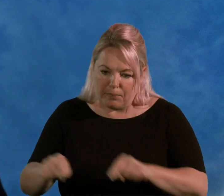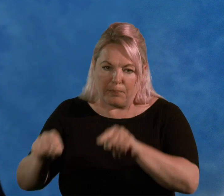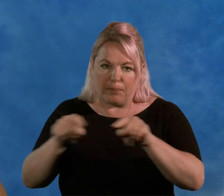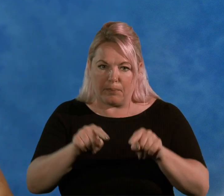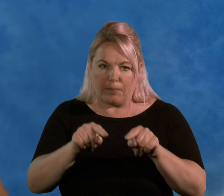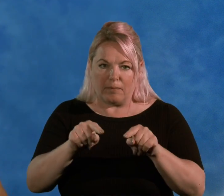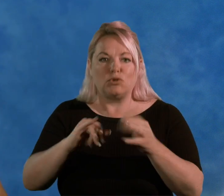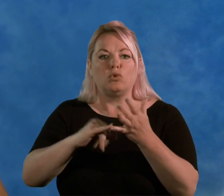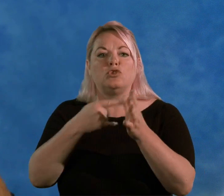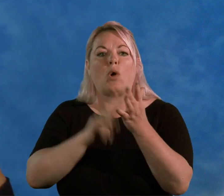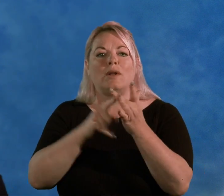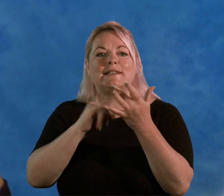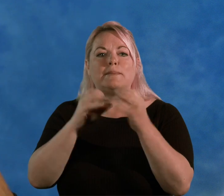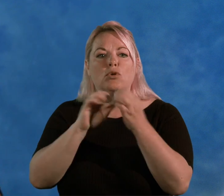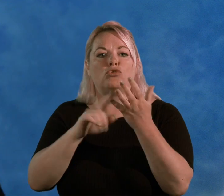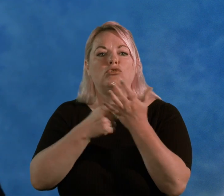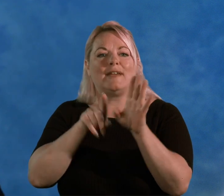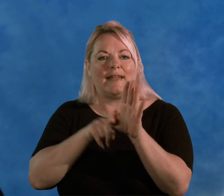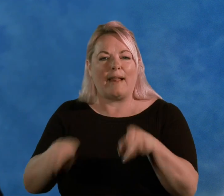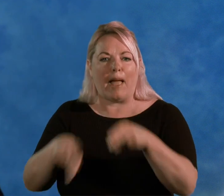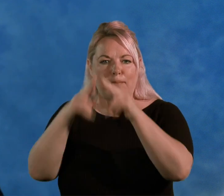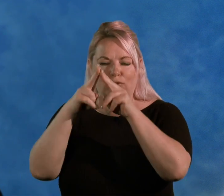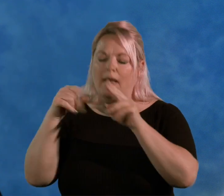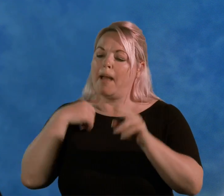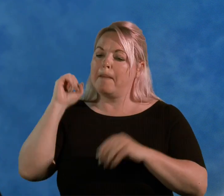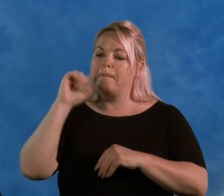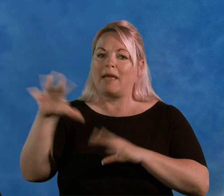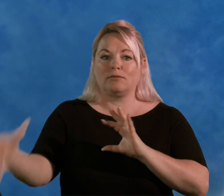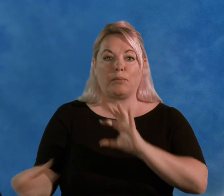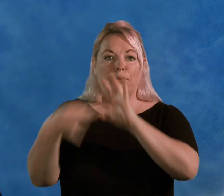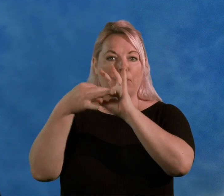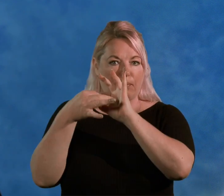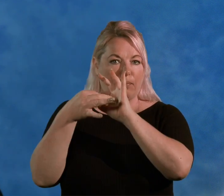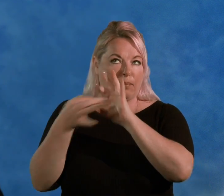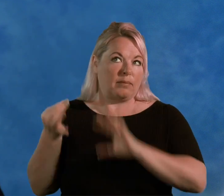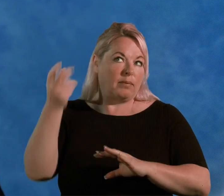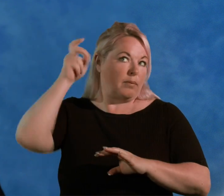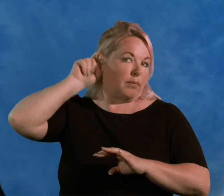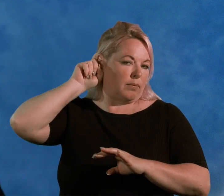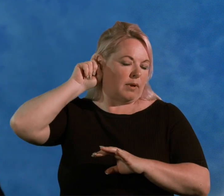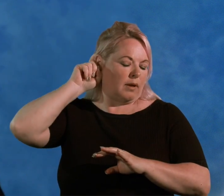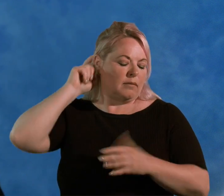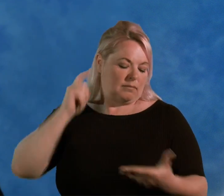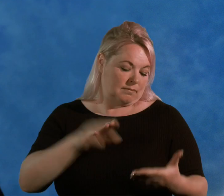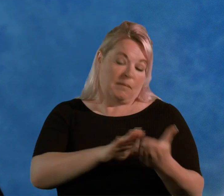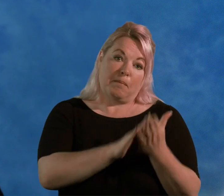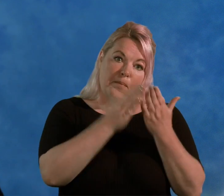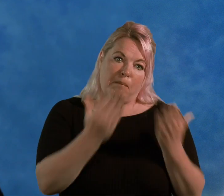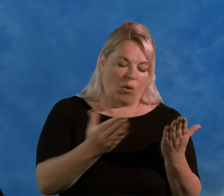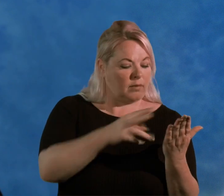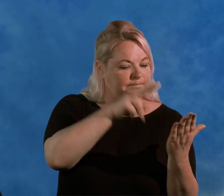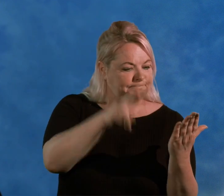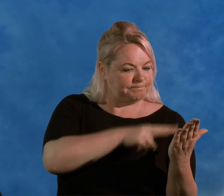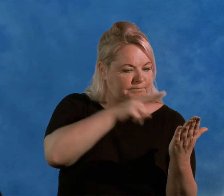up directly to my implant processor through various cables and started to follow